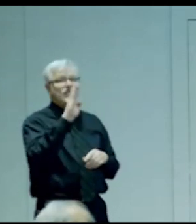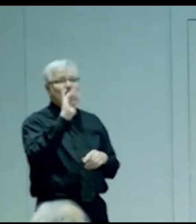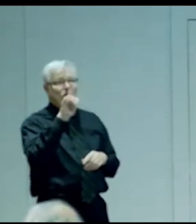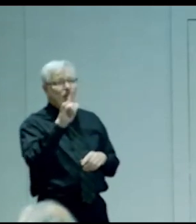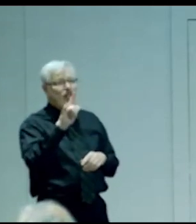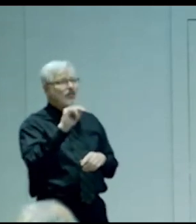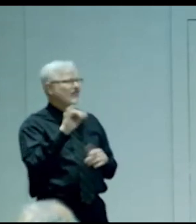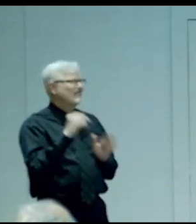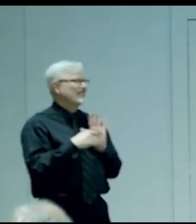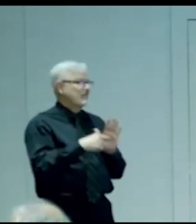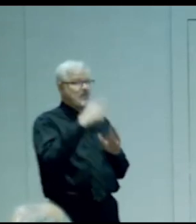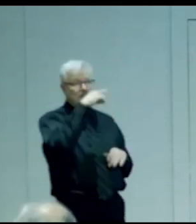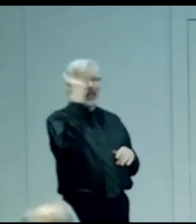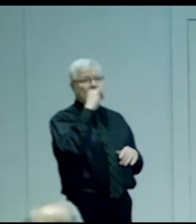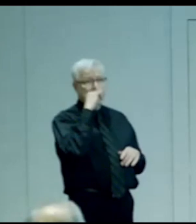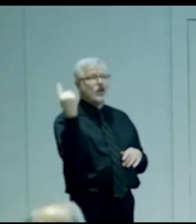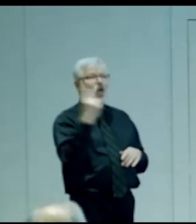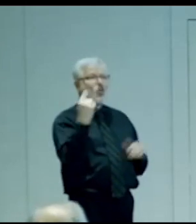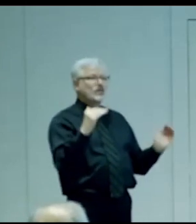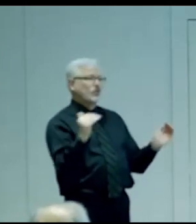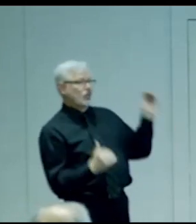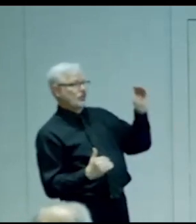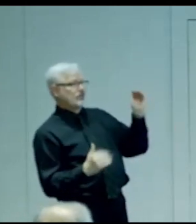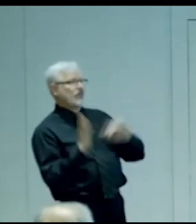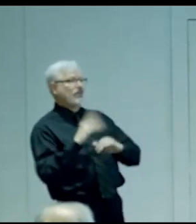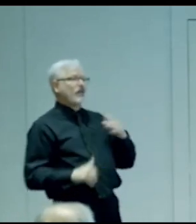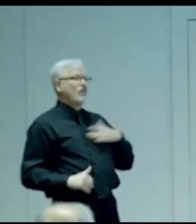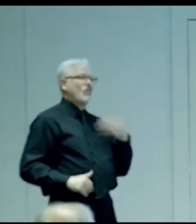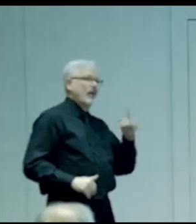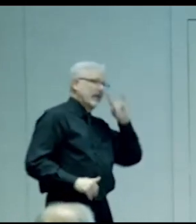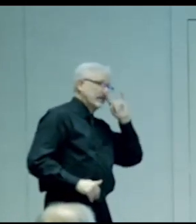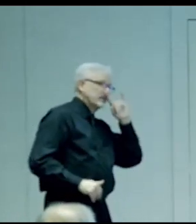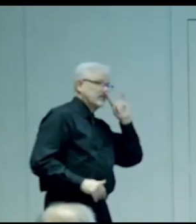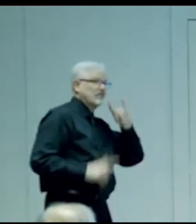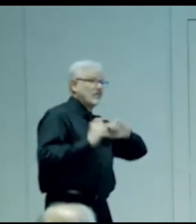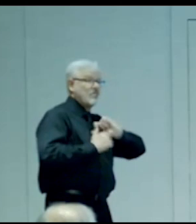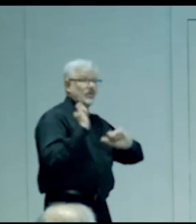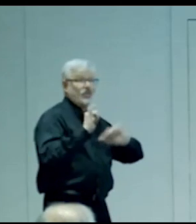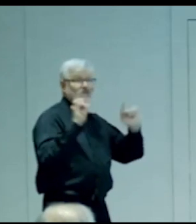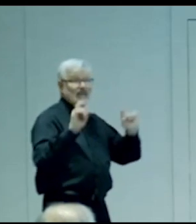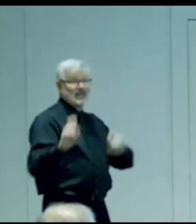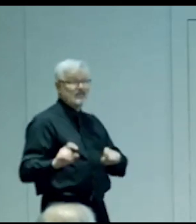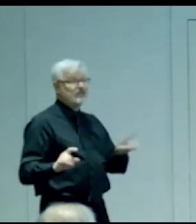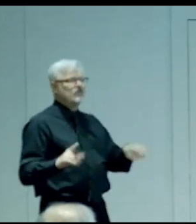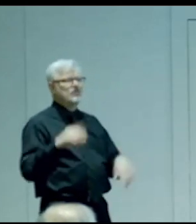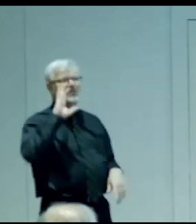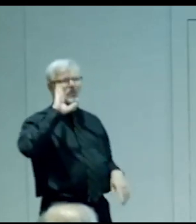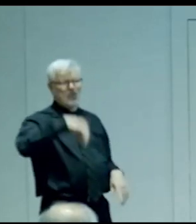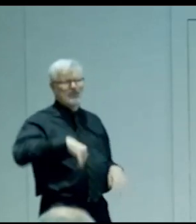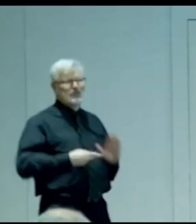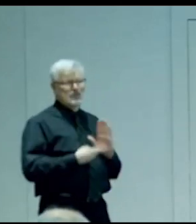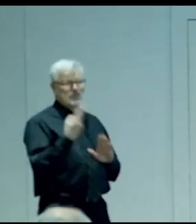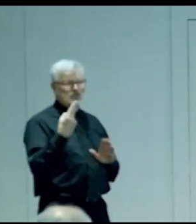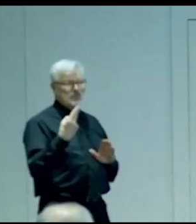that black kids always do worse than the white kids on most of these tests. Now, we know that's true